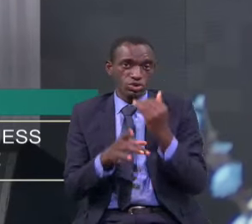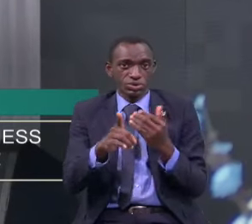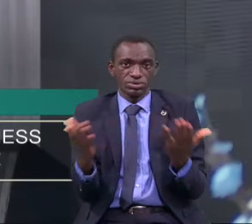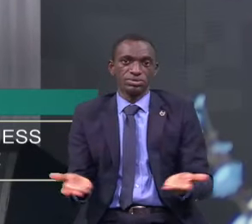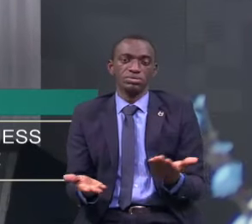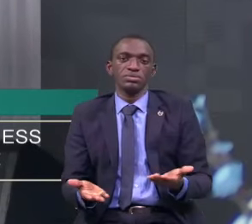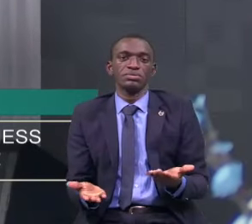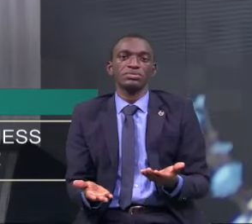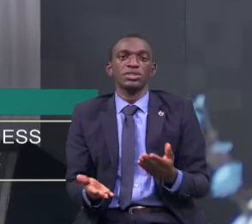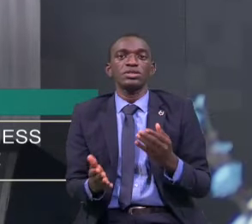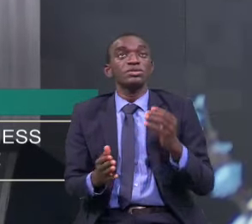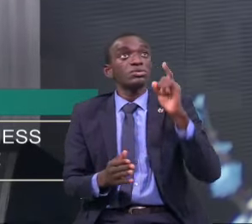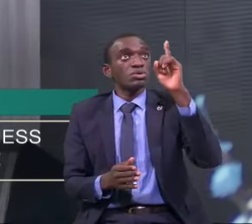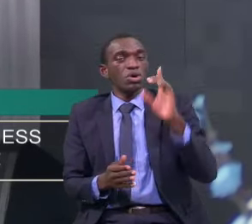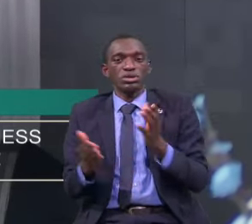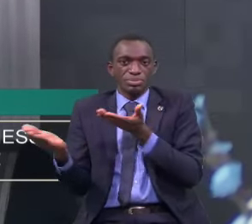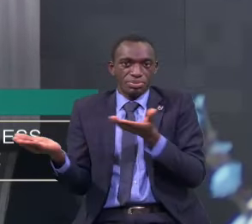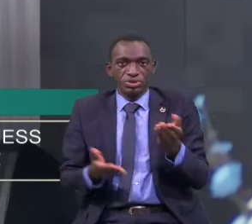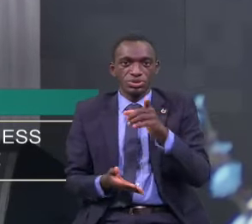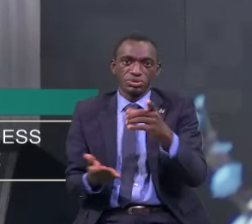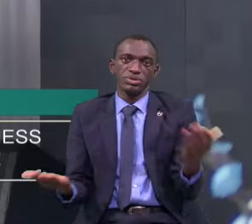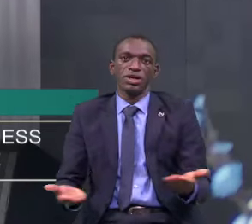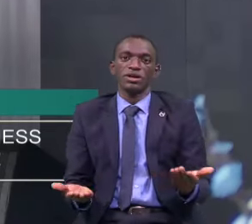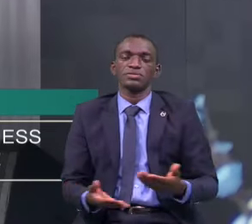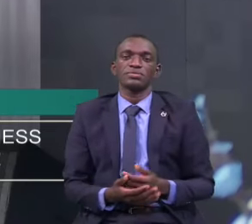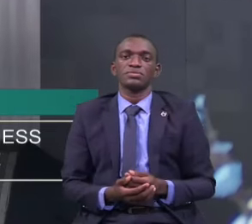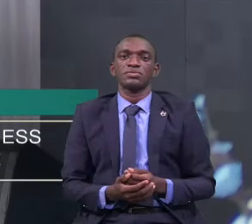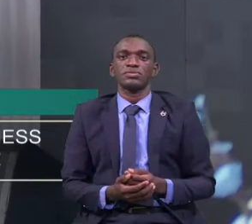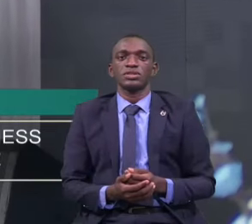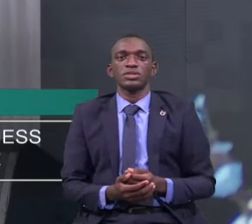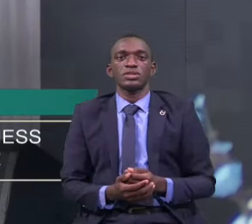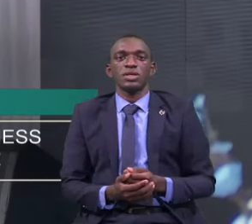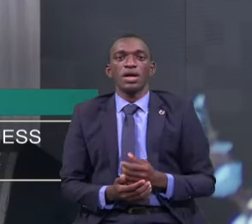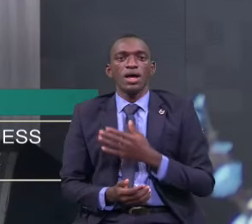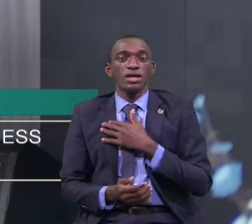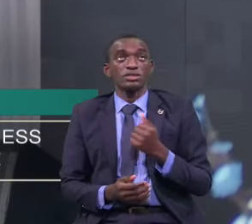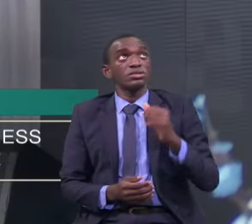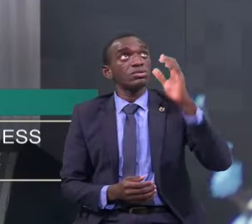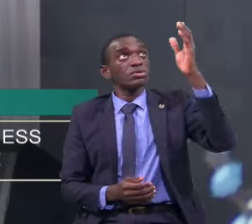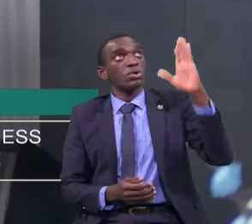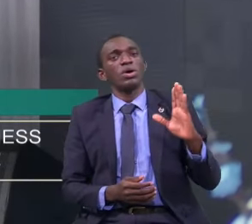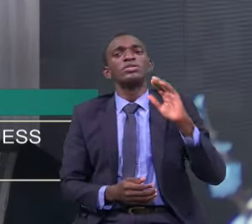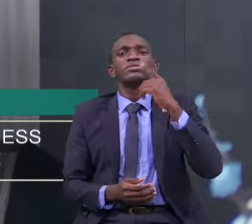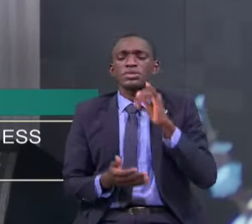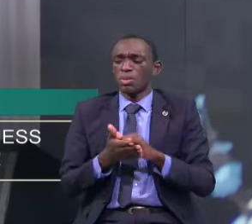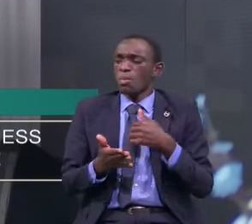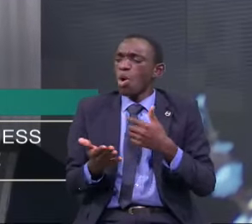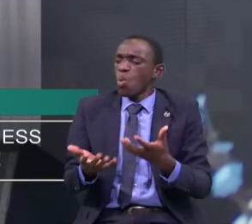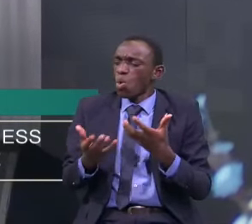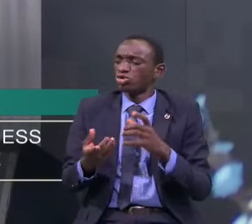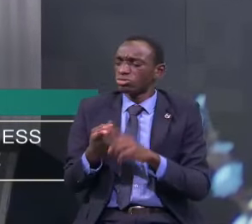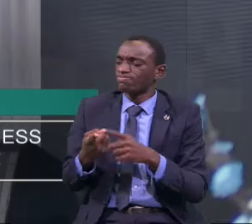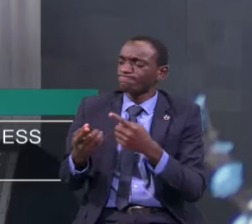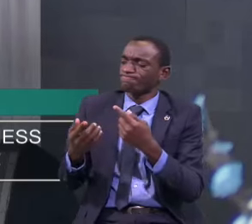the Lord that brought you here. C'est Dieu qui vous a amené ici. He said, I've been wanting to talk to you. Il dit, je veux te parler.